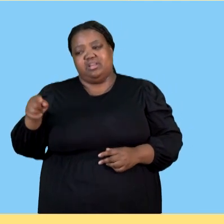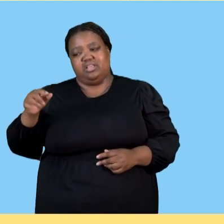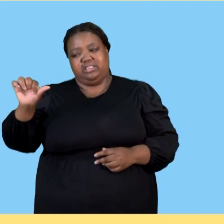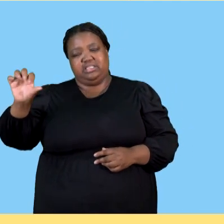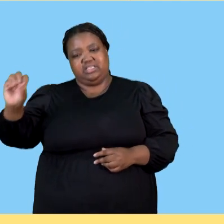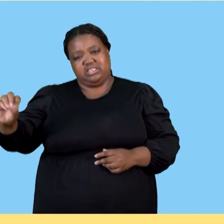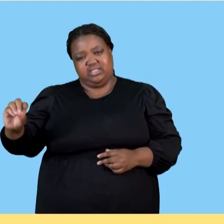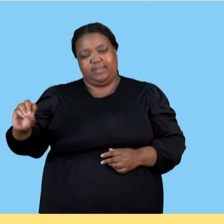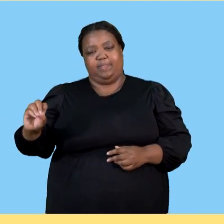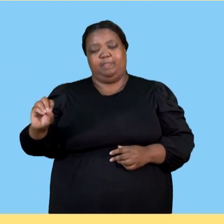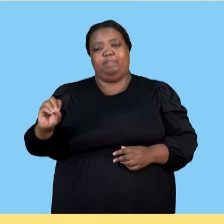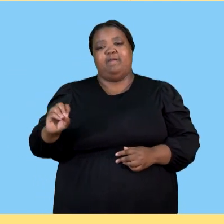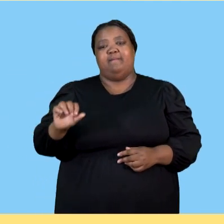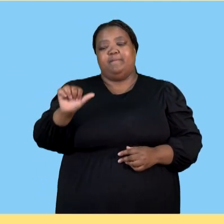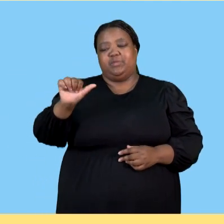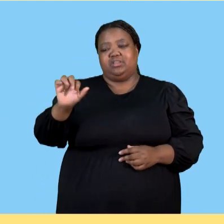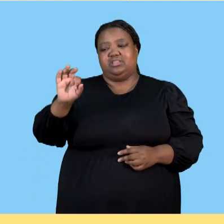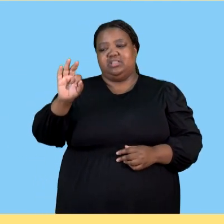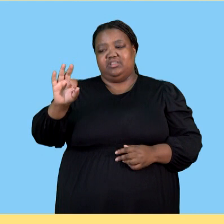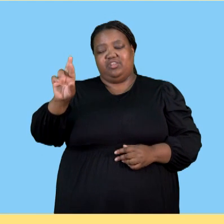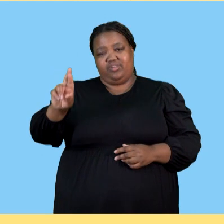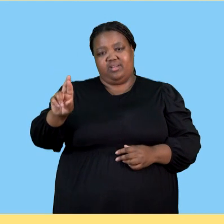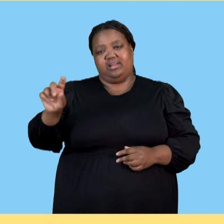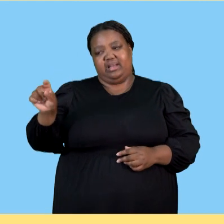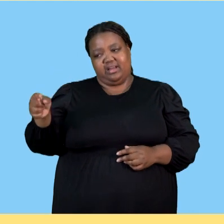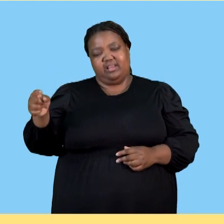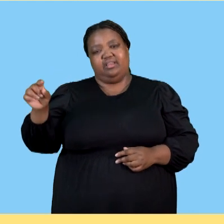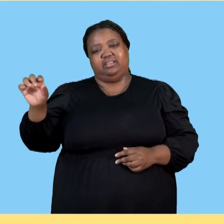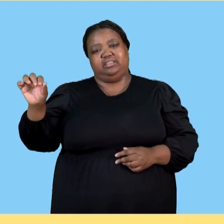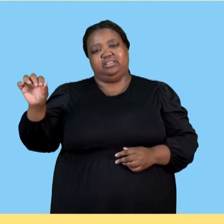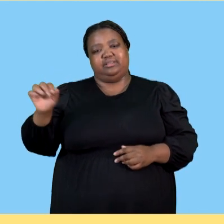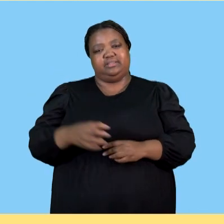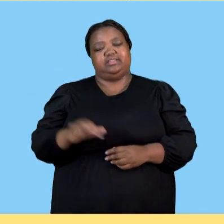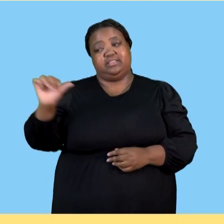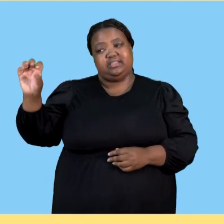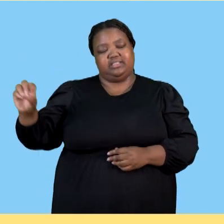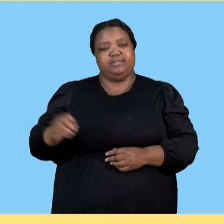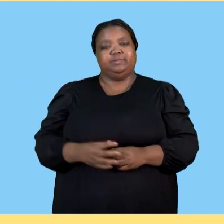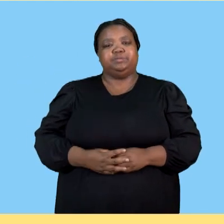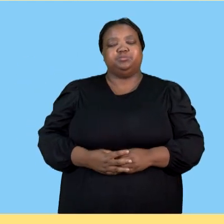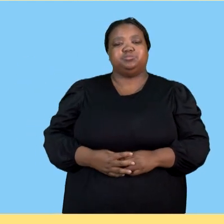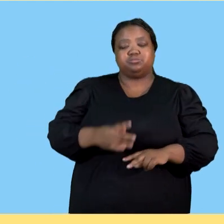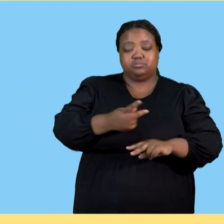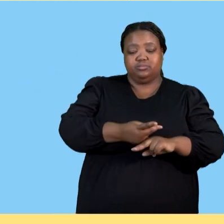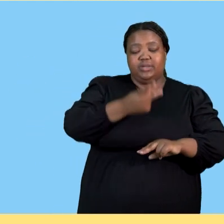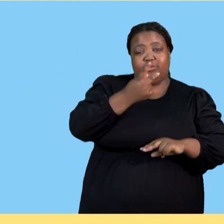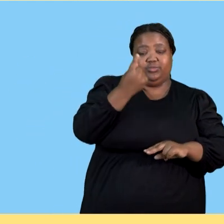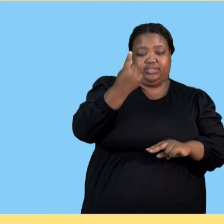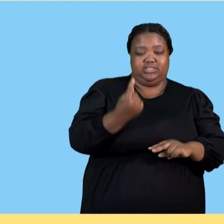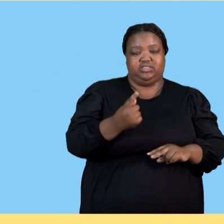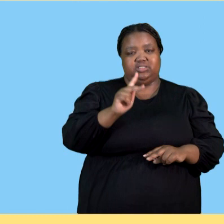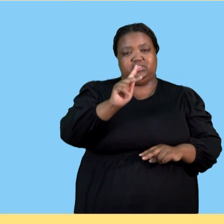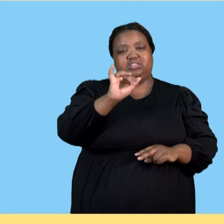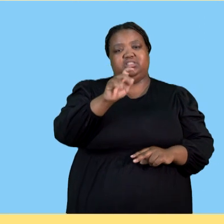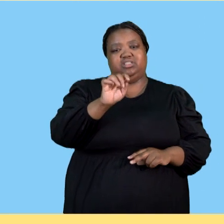the profit per kite, 63 rand 60, profit per kite. So we then take our profit